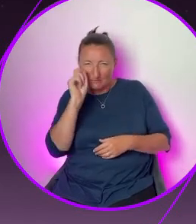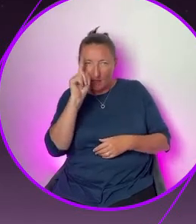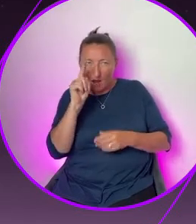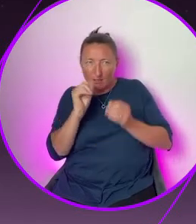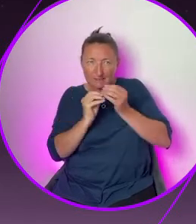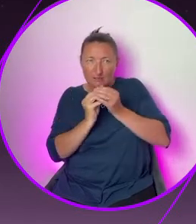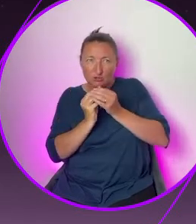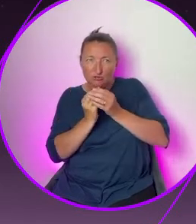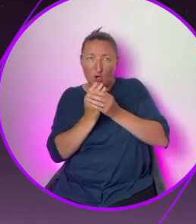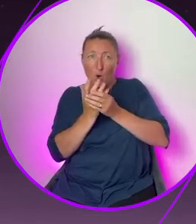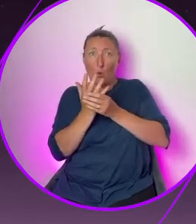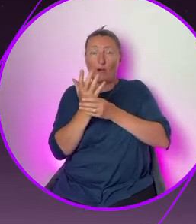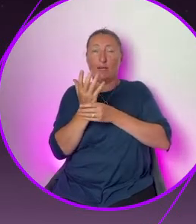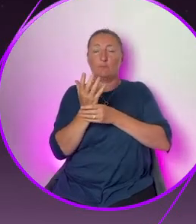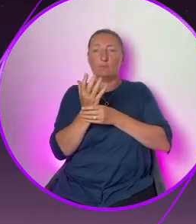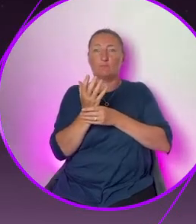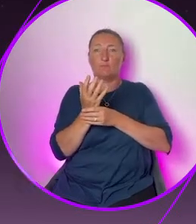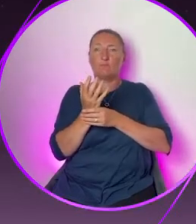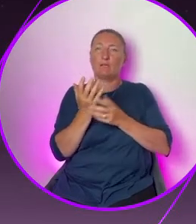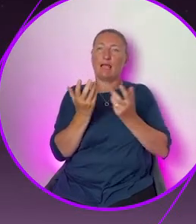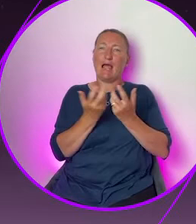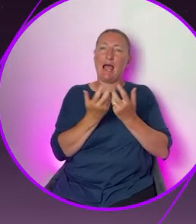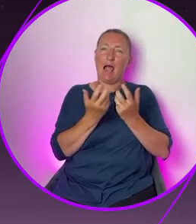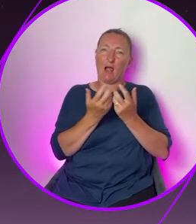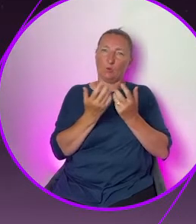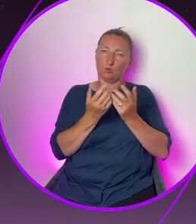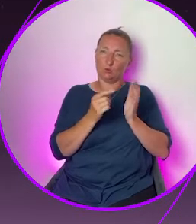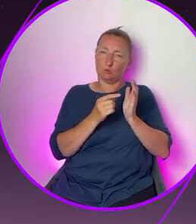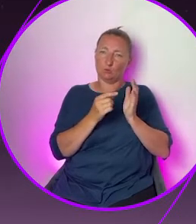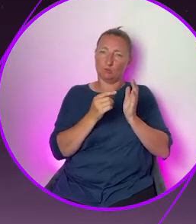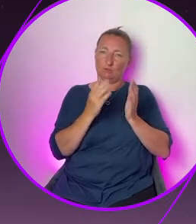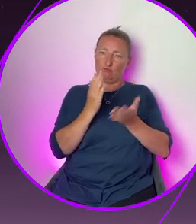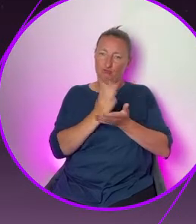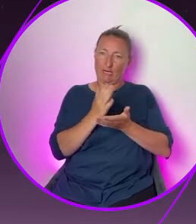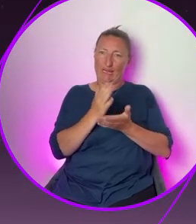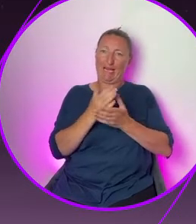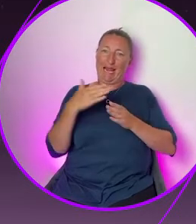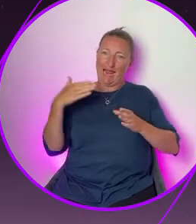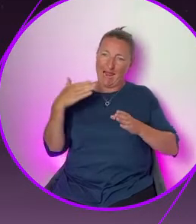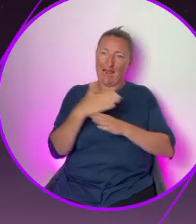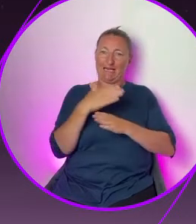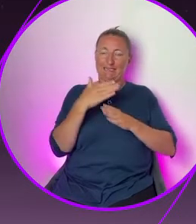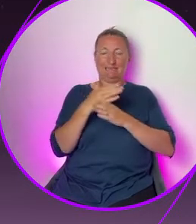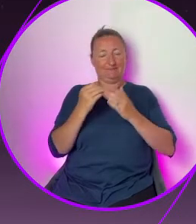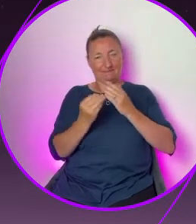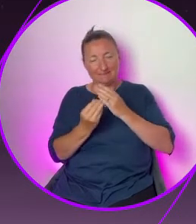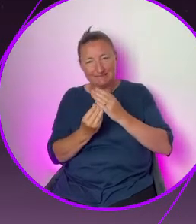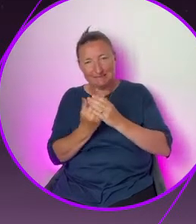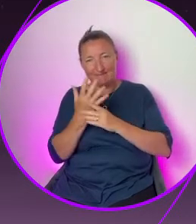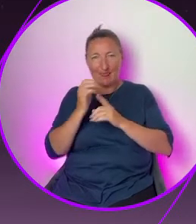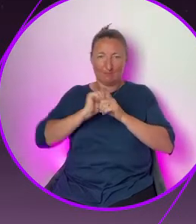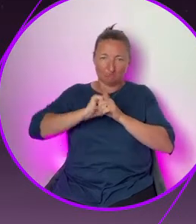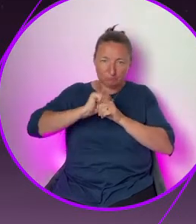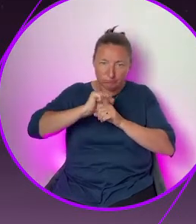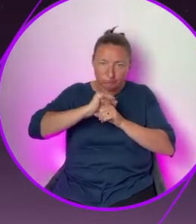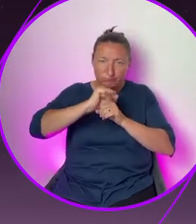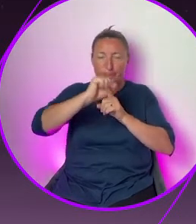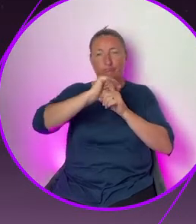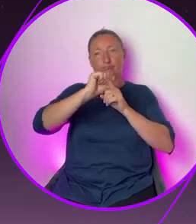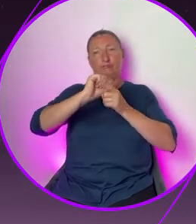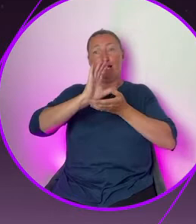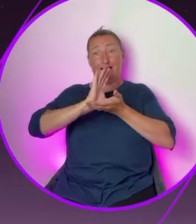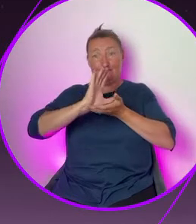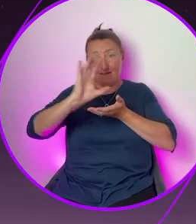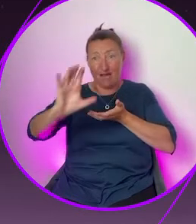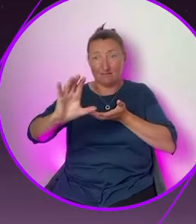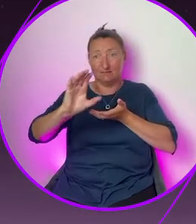for that recognition to become apparent, and in order for it to become actively developed and invested